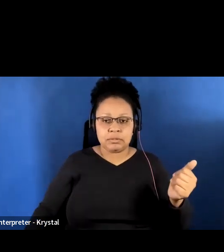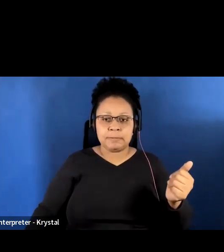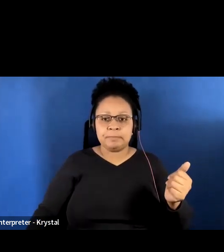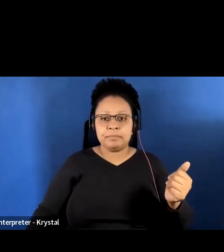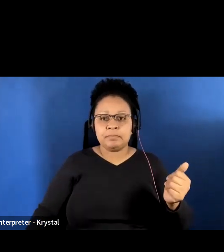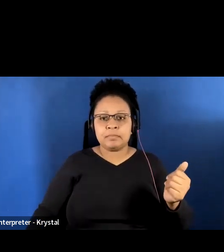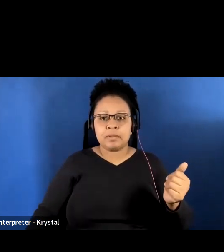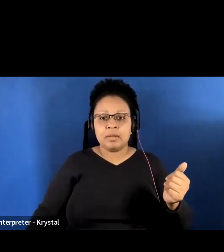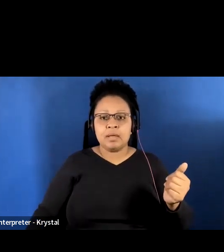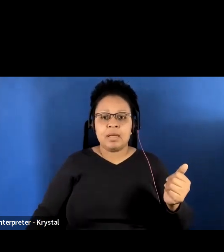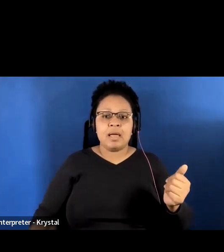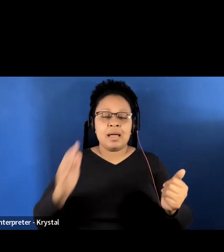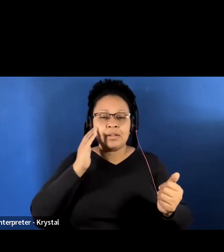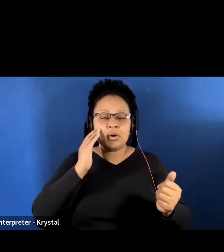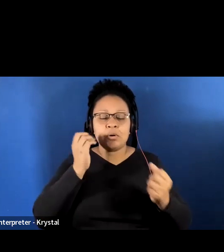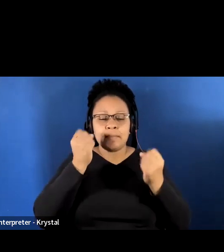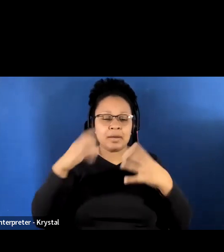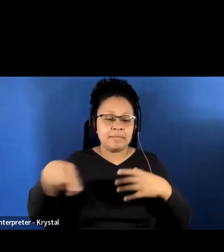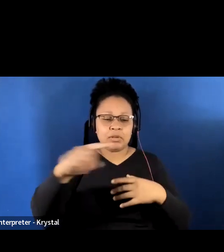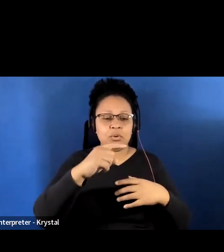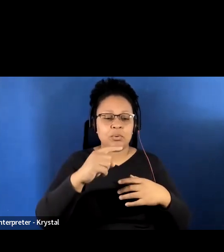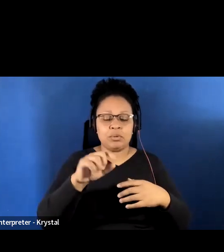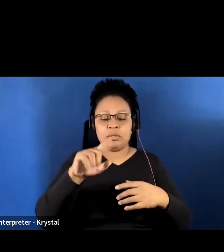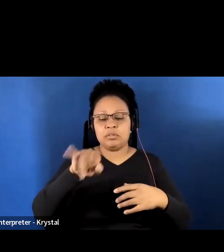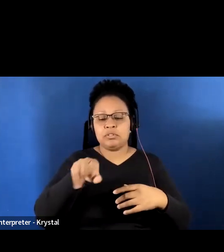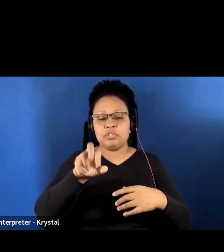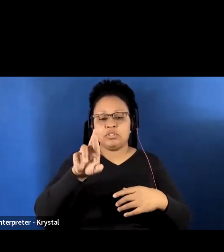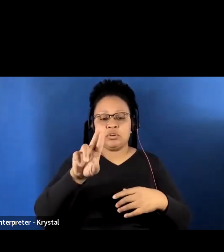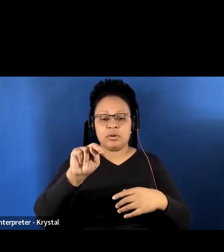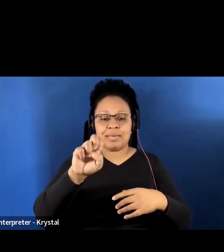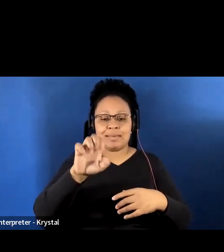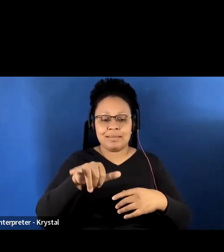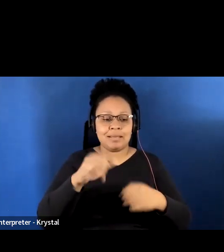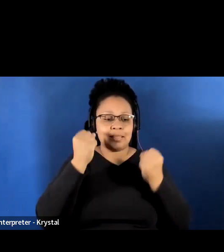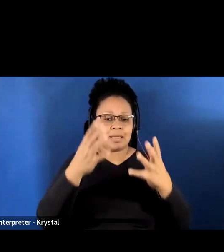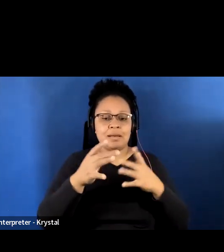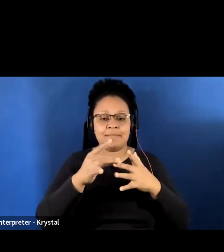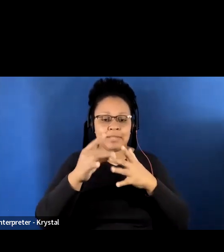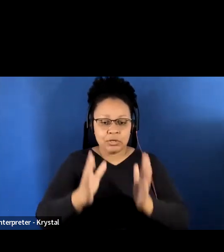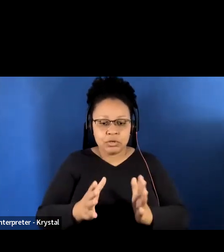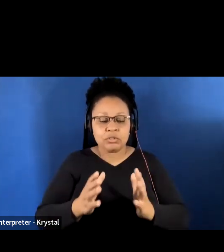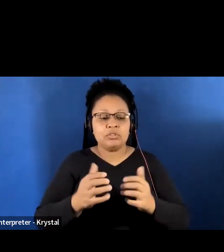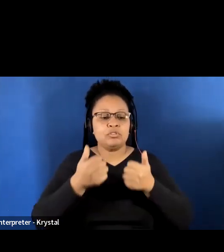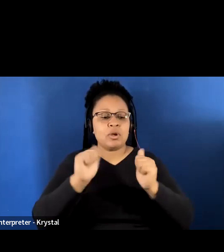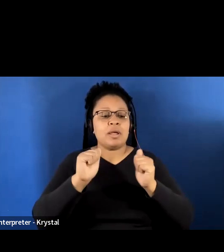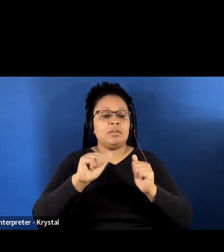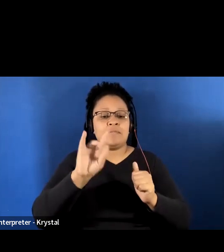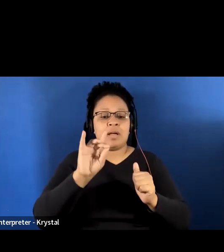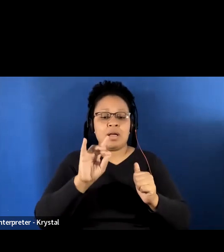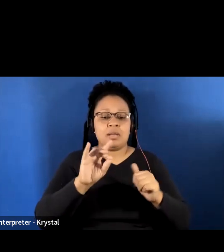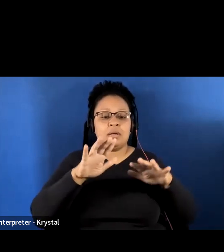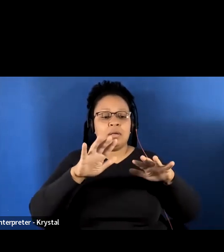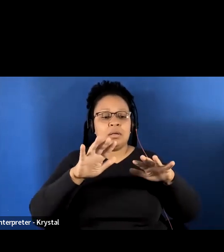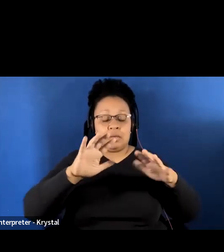for a lot of leaders to try to find the calm in the chaos.